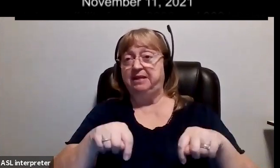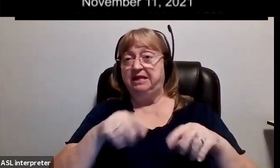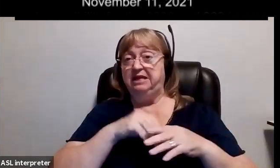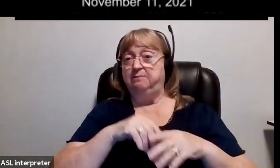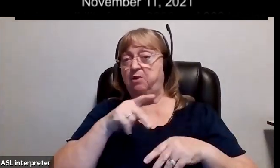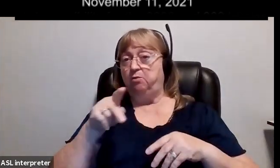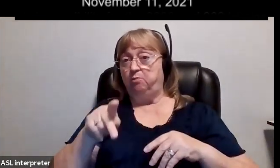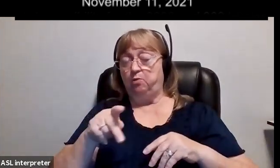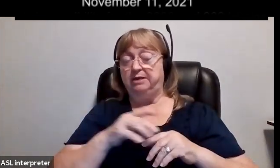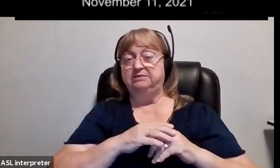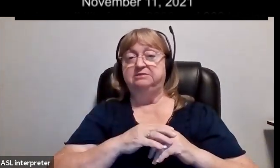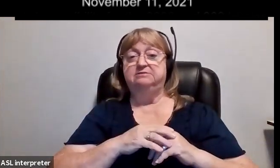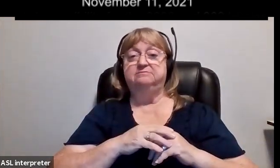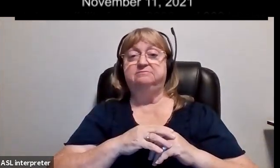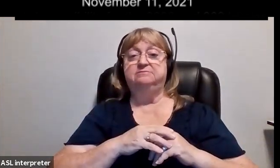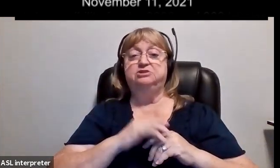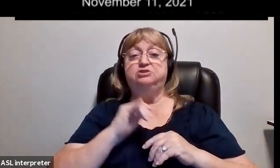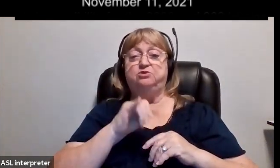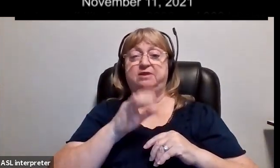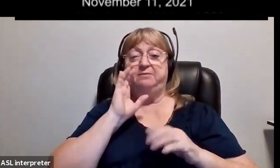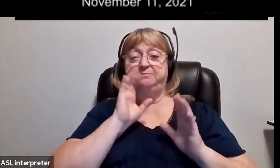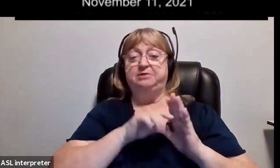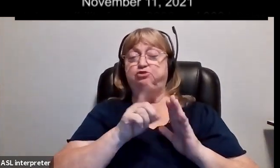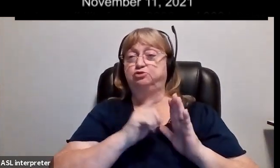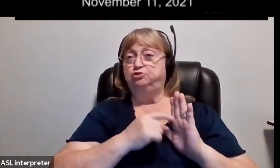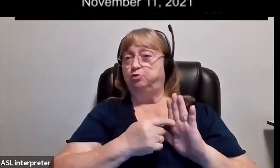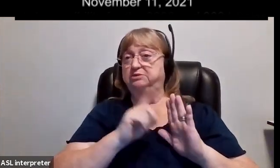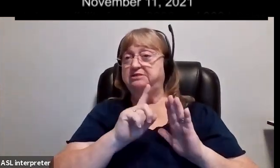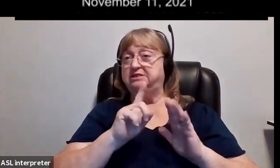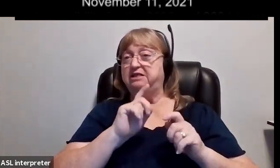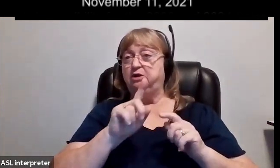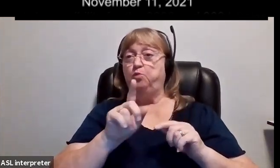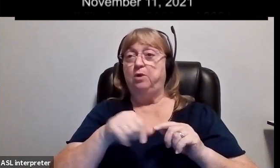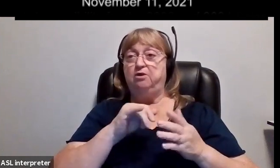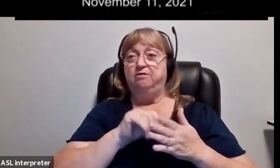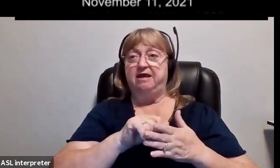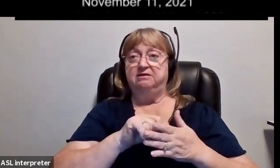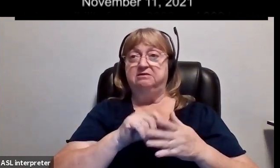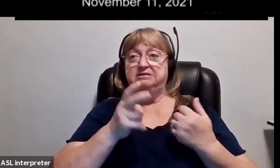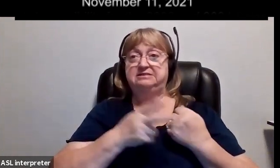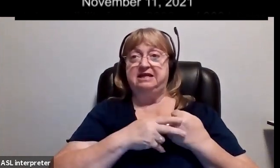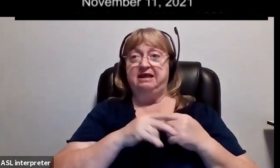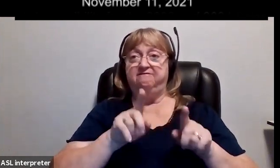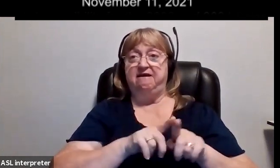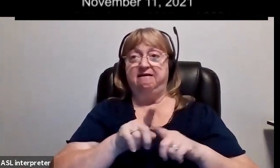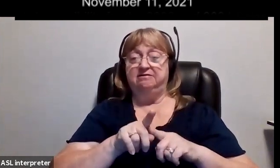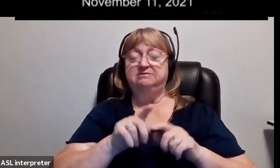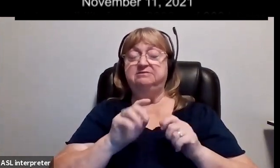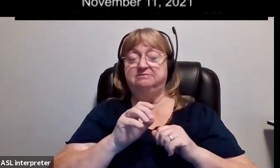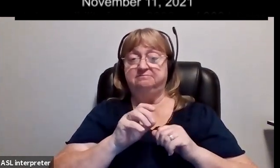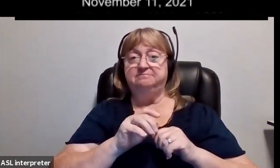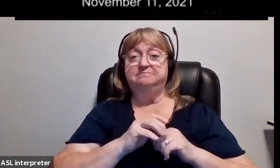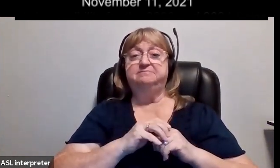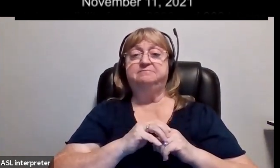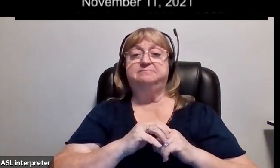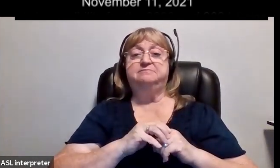PowerPoint. So this graphic shows just where that save as template is in the save menu. And